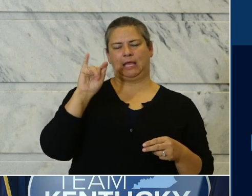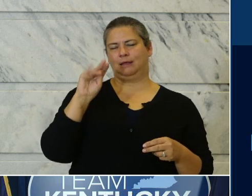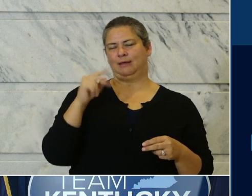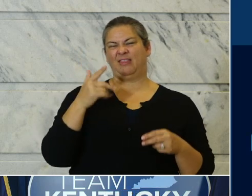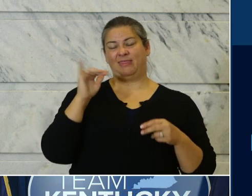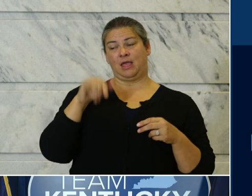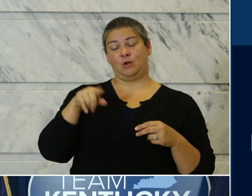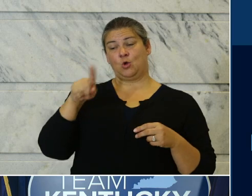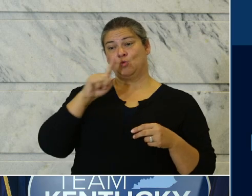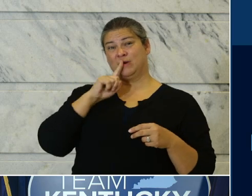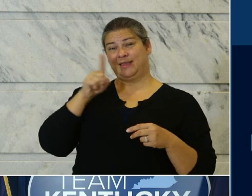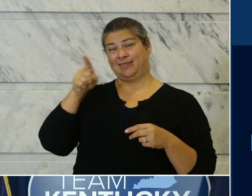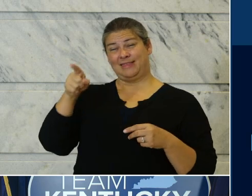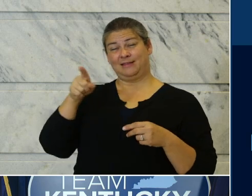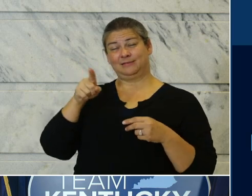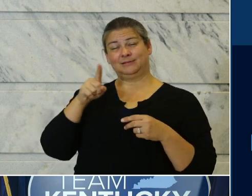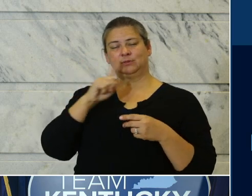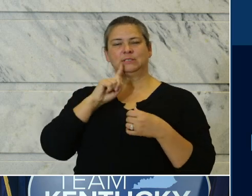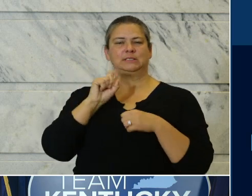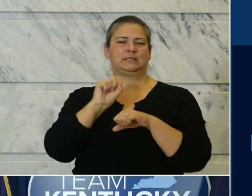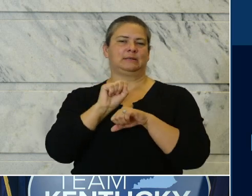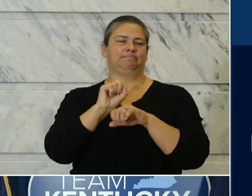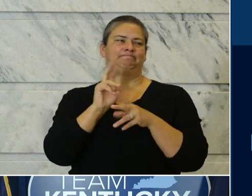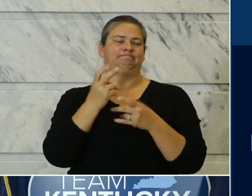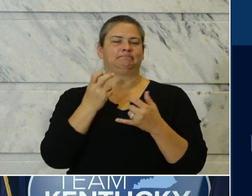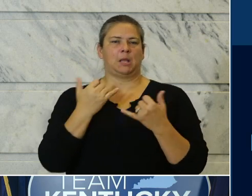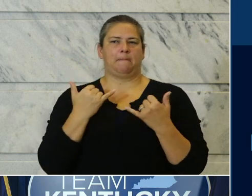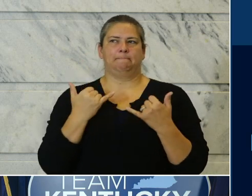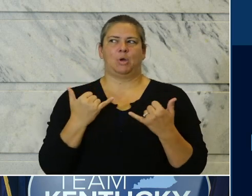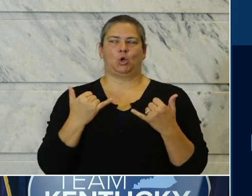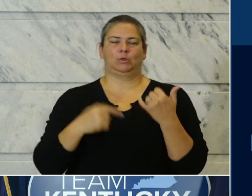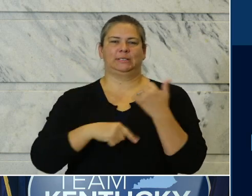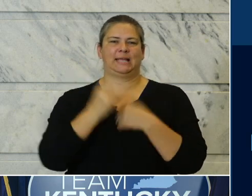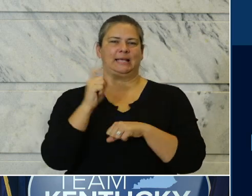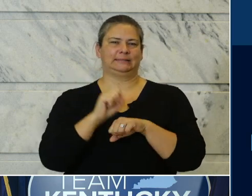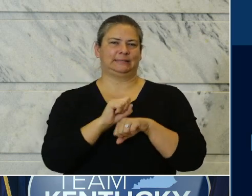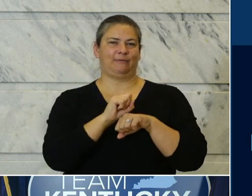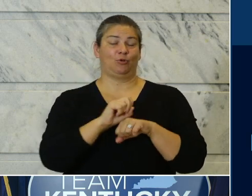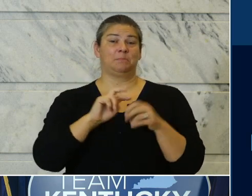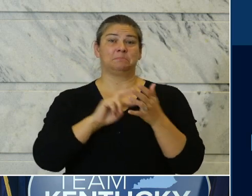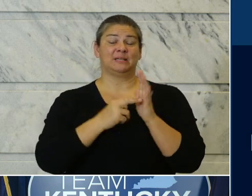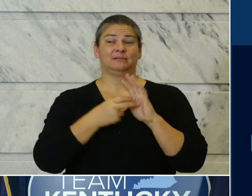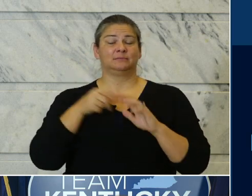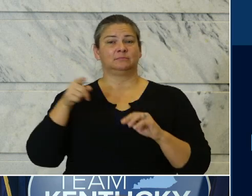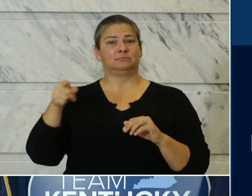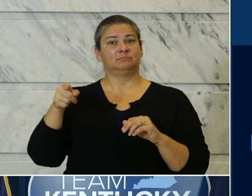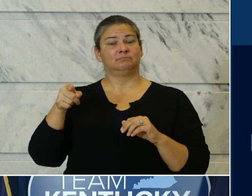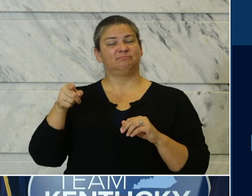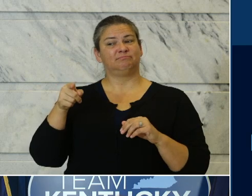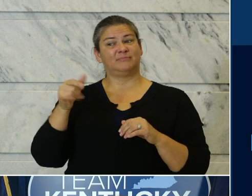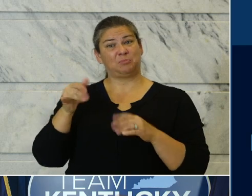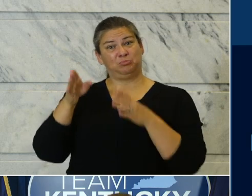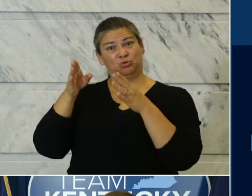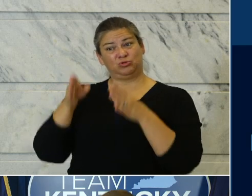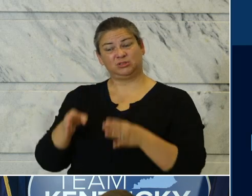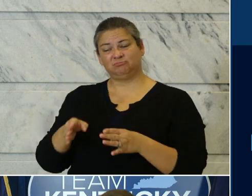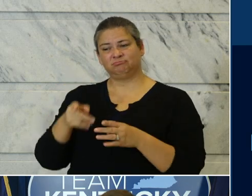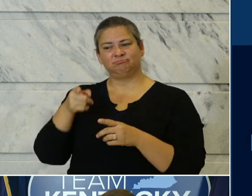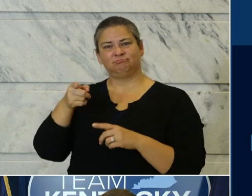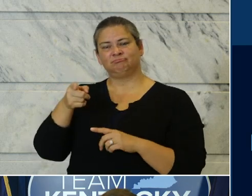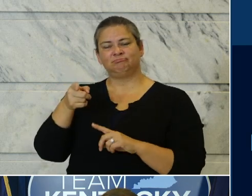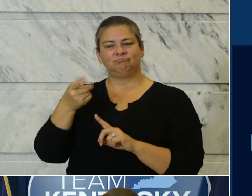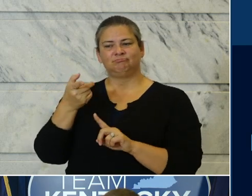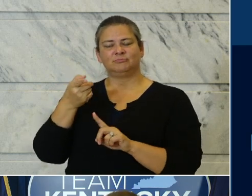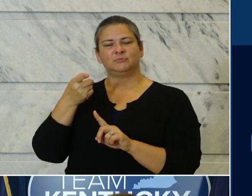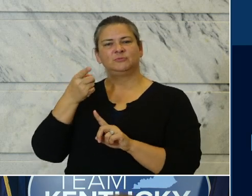is where people have almost their very soul taken from them through either sex or